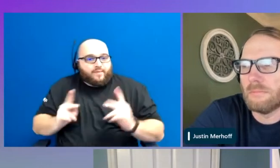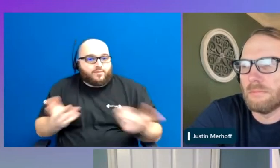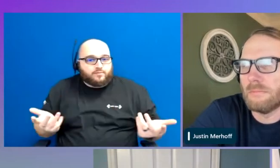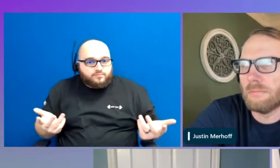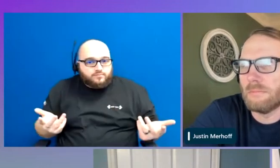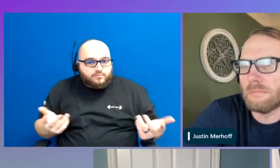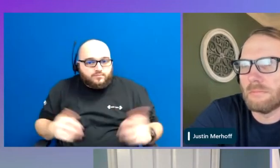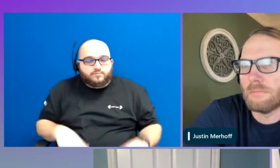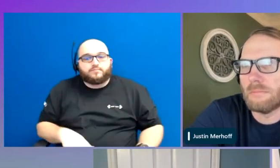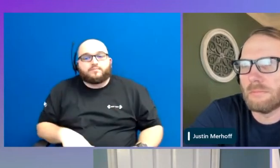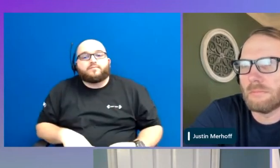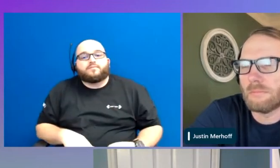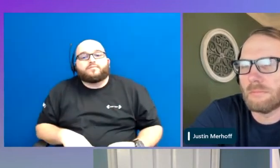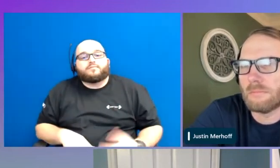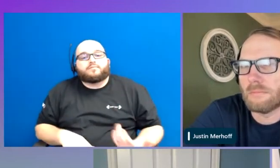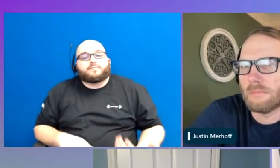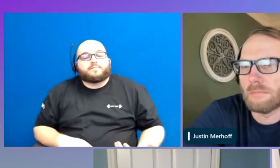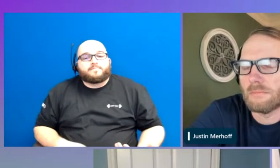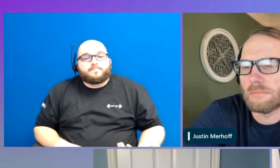you're talking about,